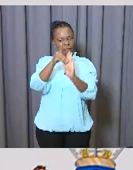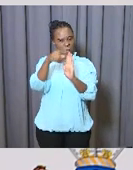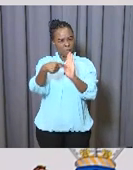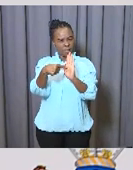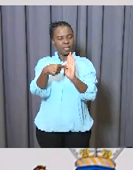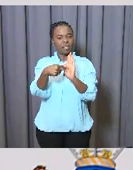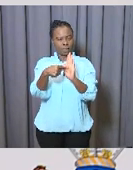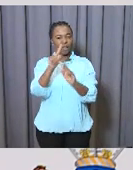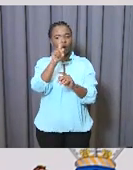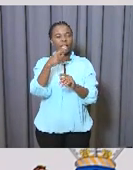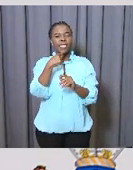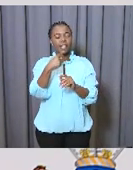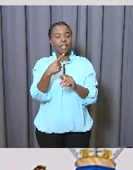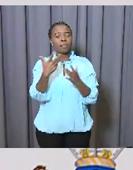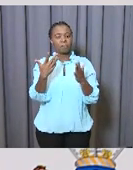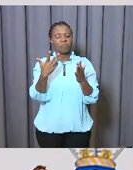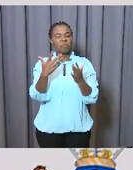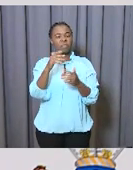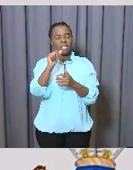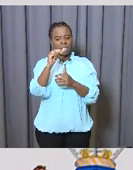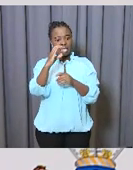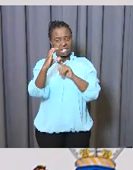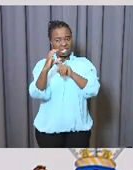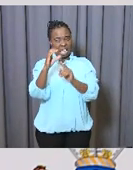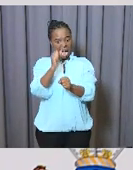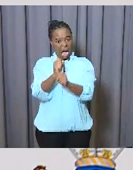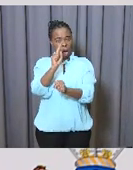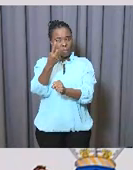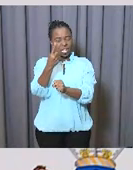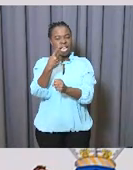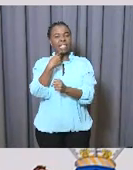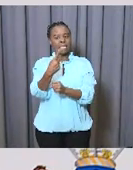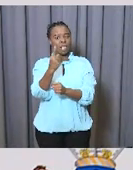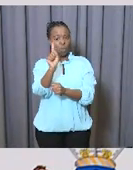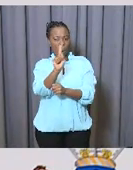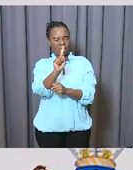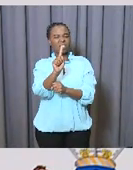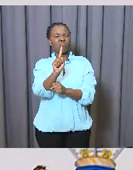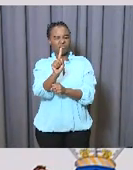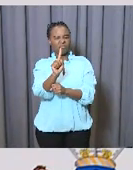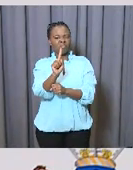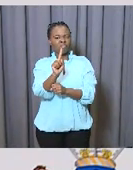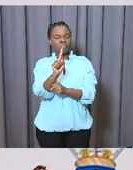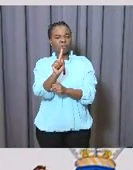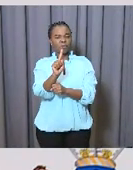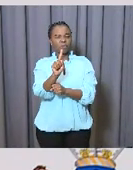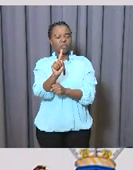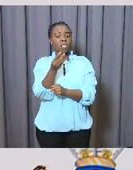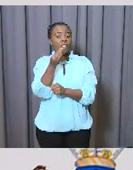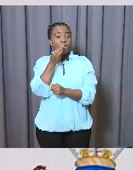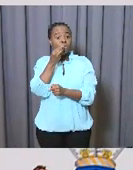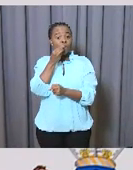Here the question says, the Democratic Alliance in Gauteng has claimed that there are delays in the distribution of